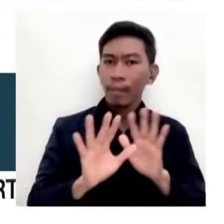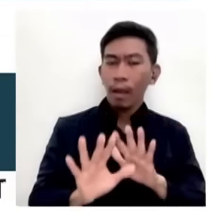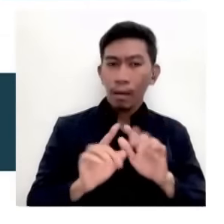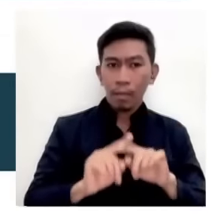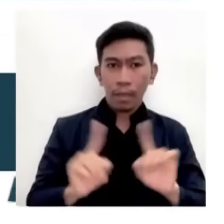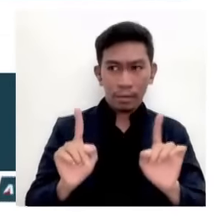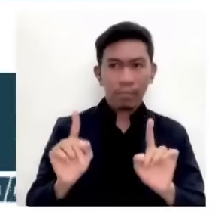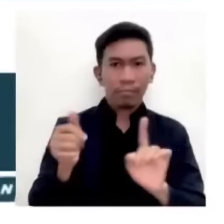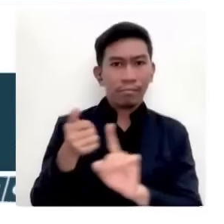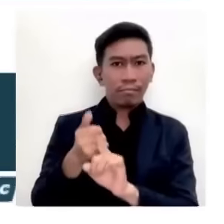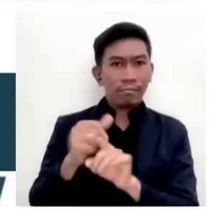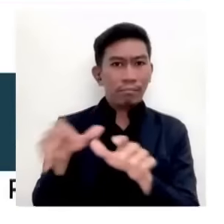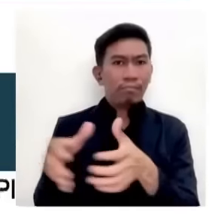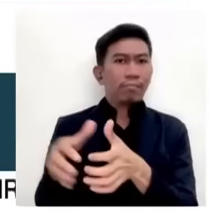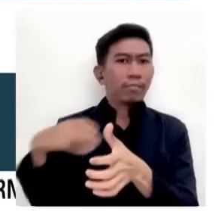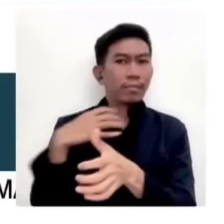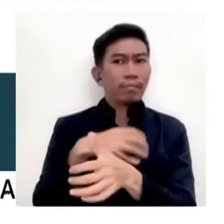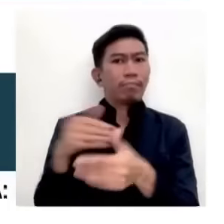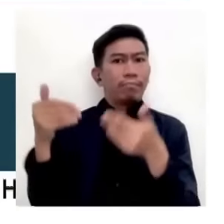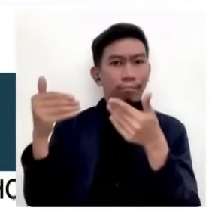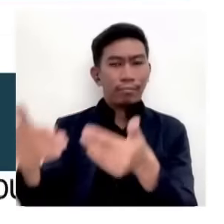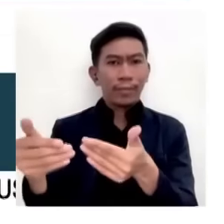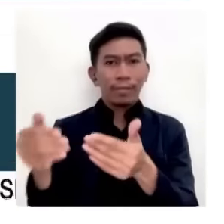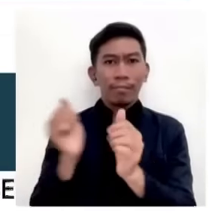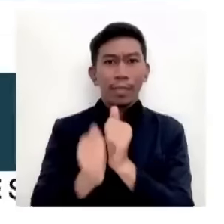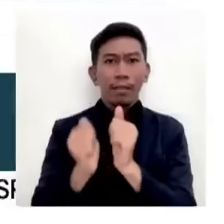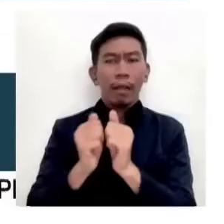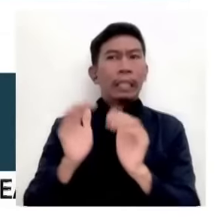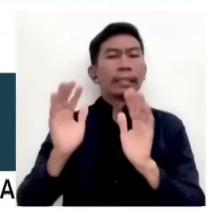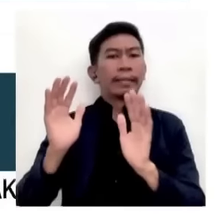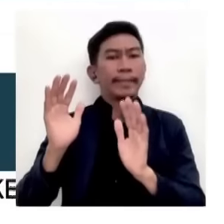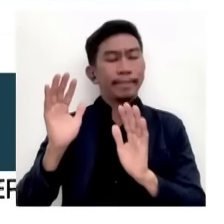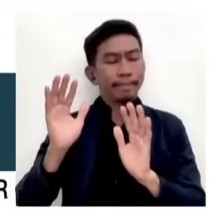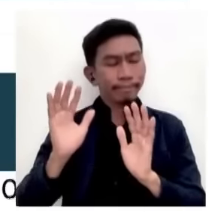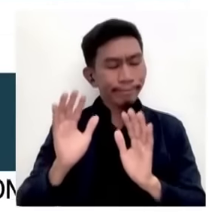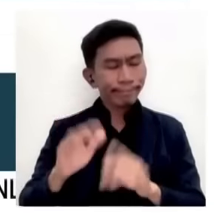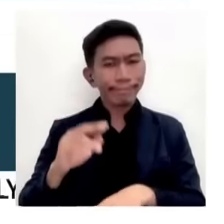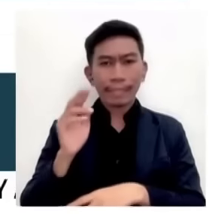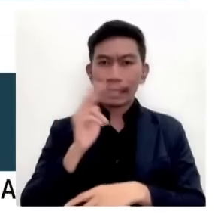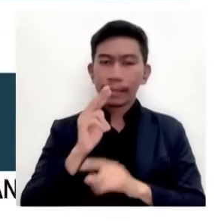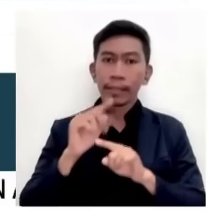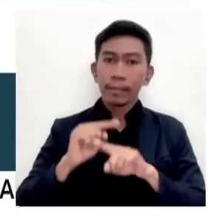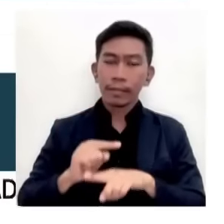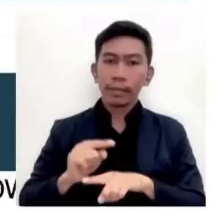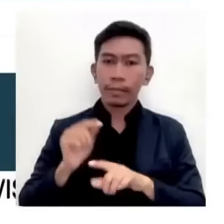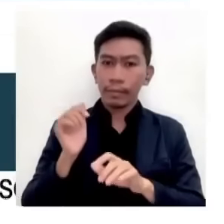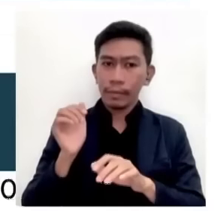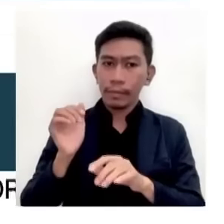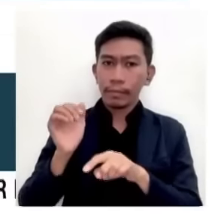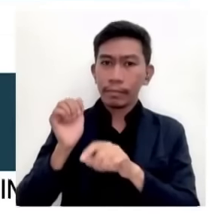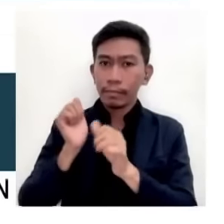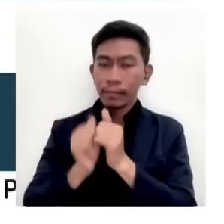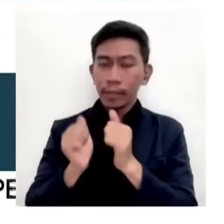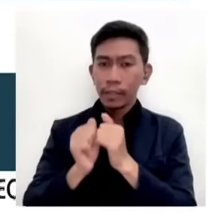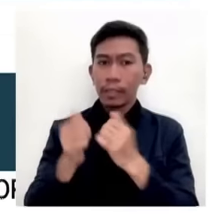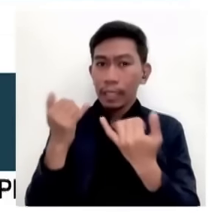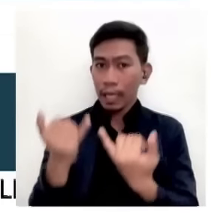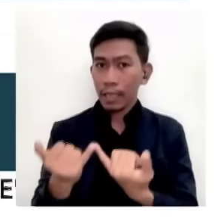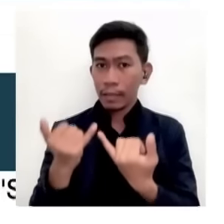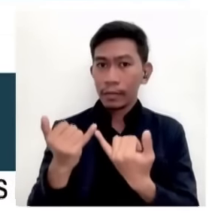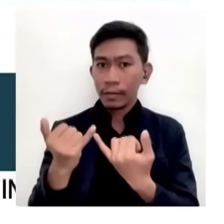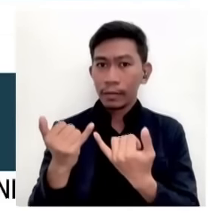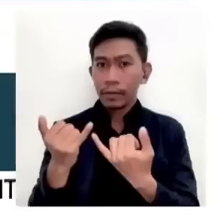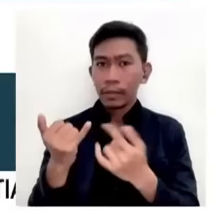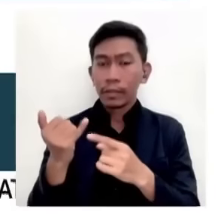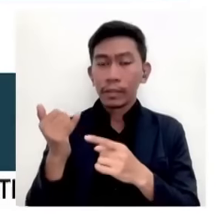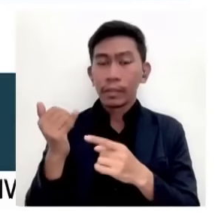but they still pushed through. So we let our guards down, no? From that time on. So right now, not unless